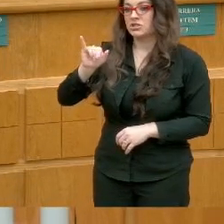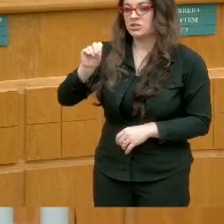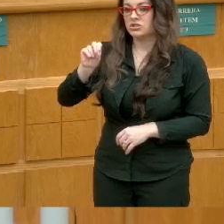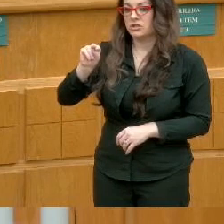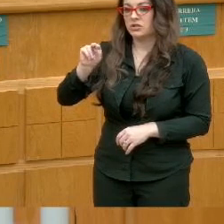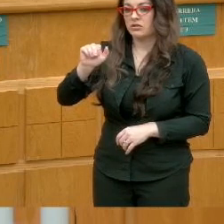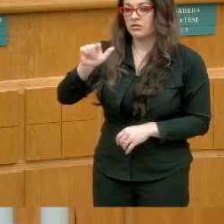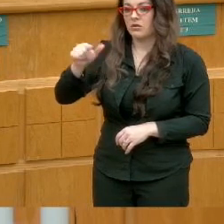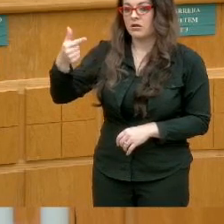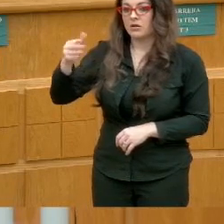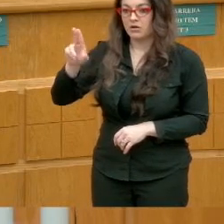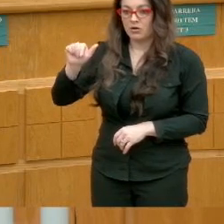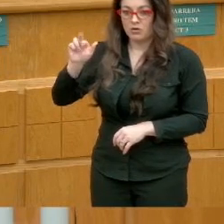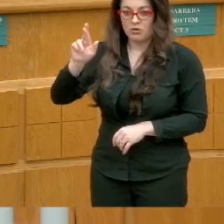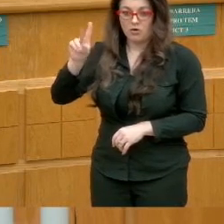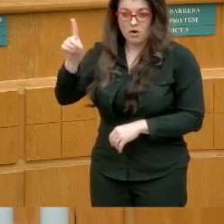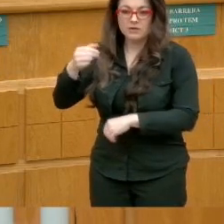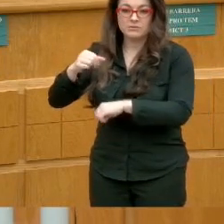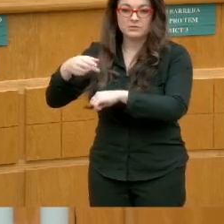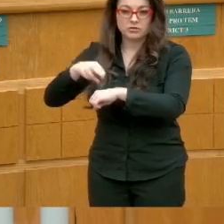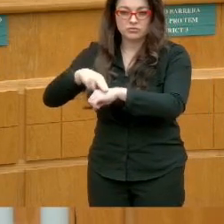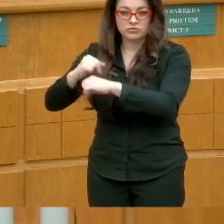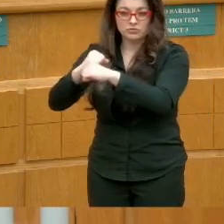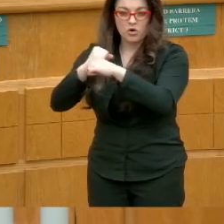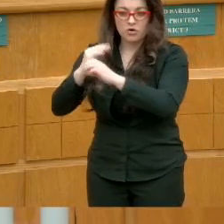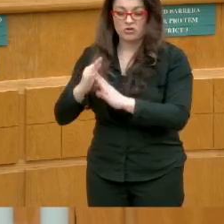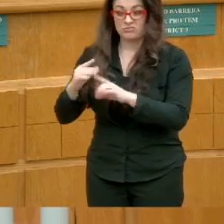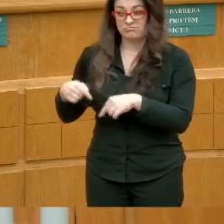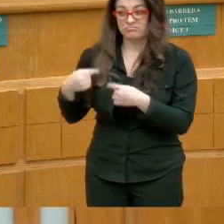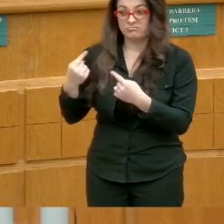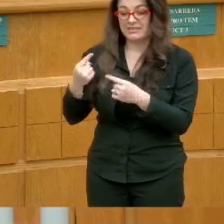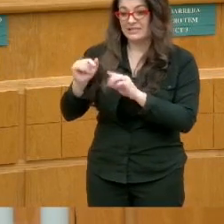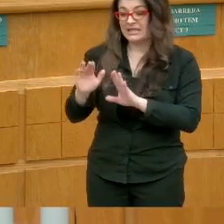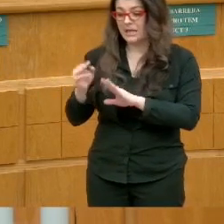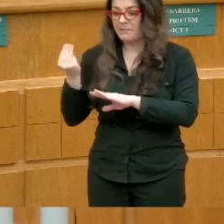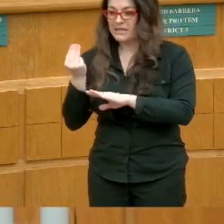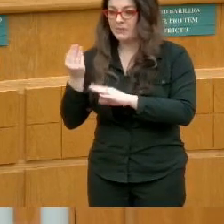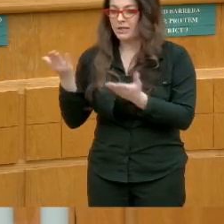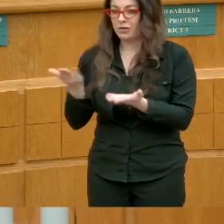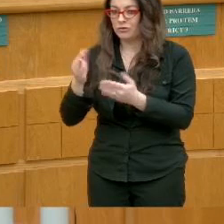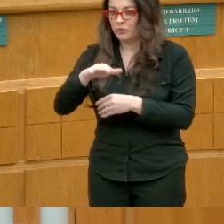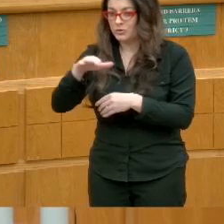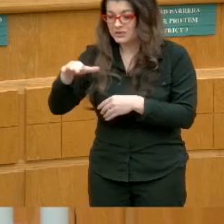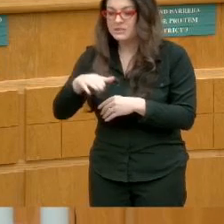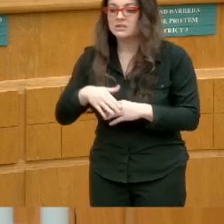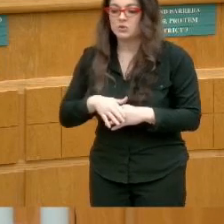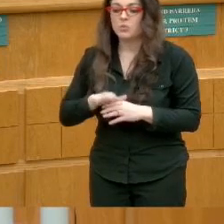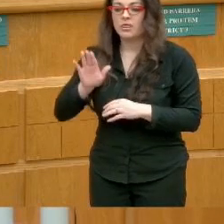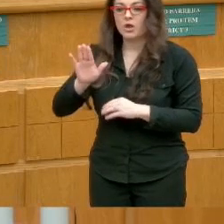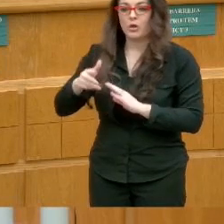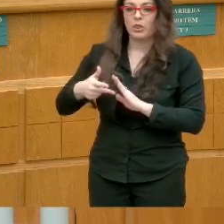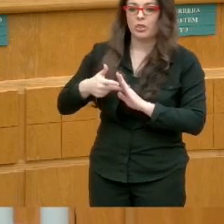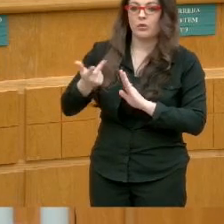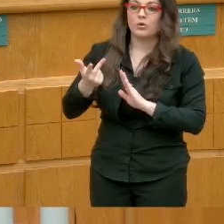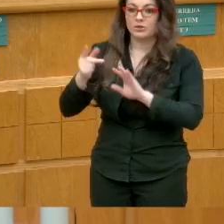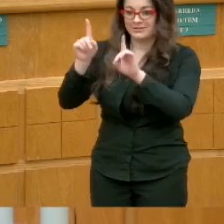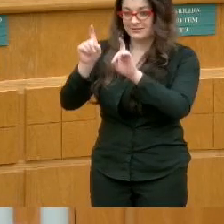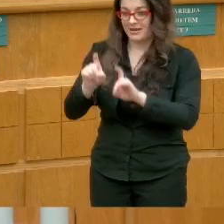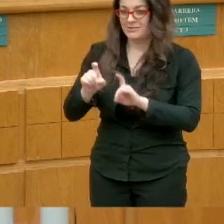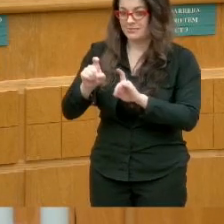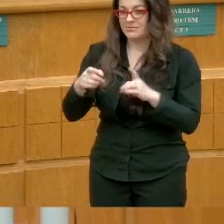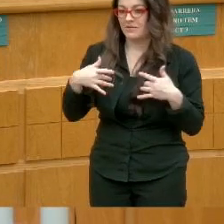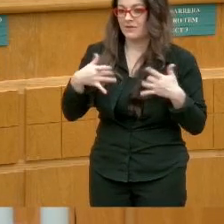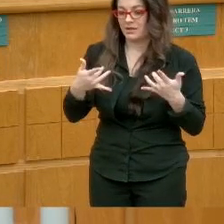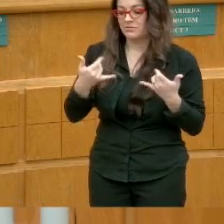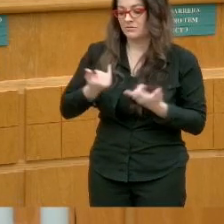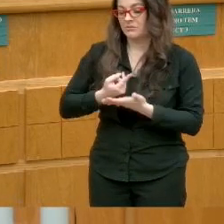or Monday, and they've tested, this will be the third test event of the week. And then Annette